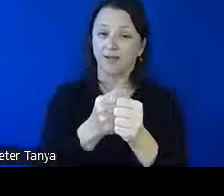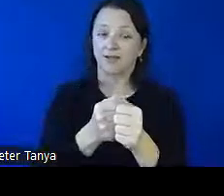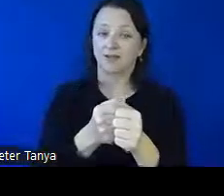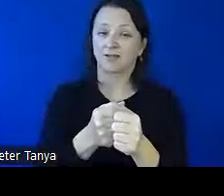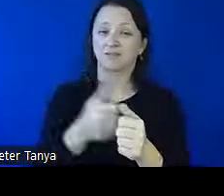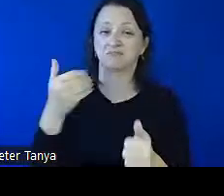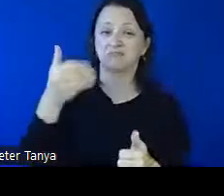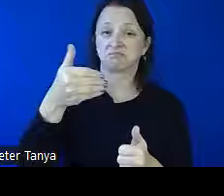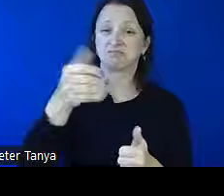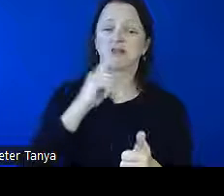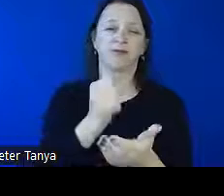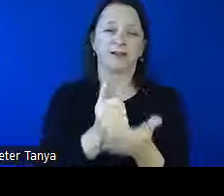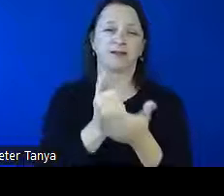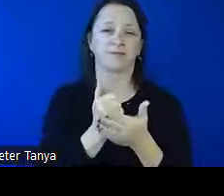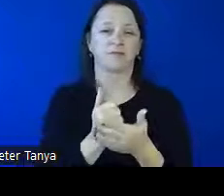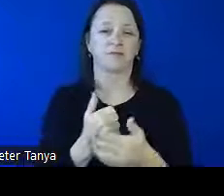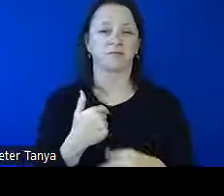So that's on our reference list.